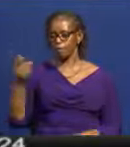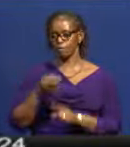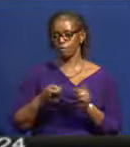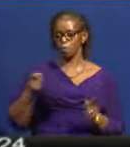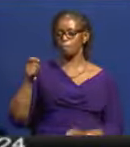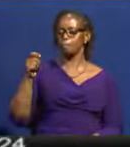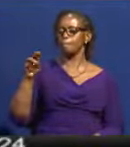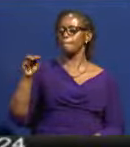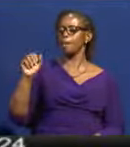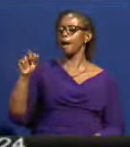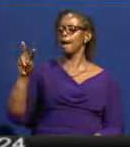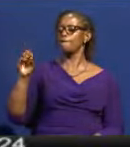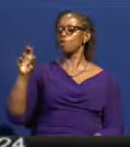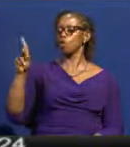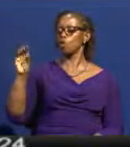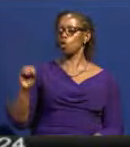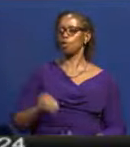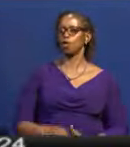Constituency.